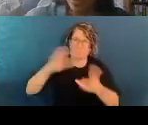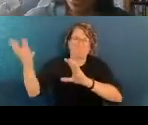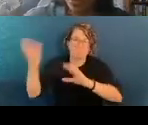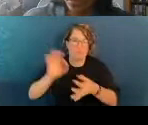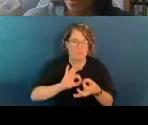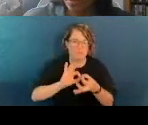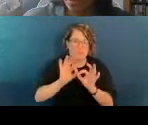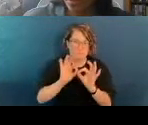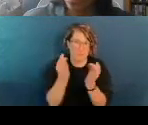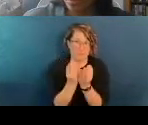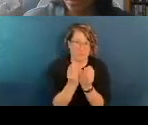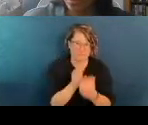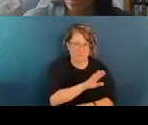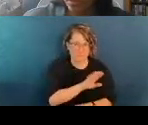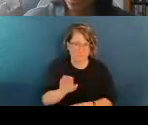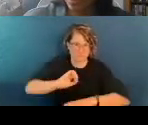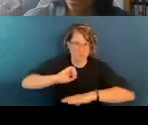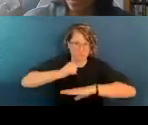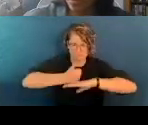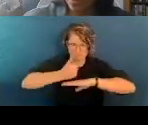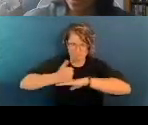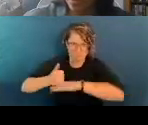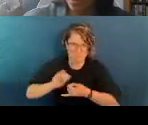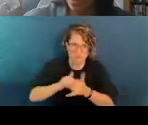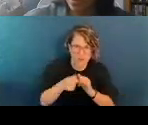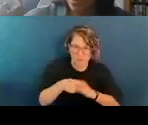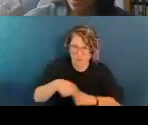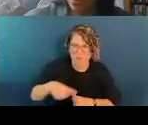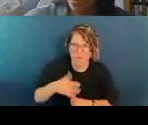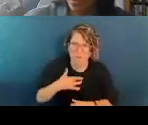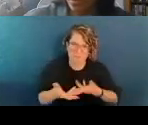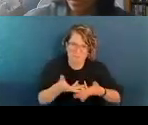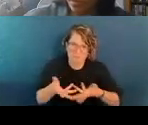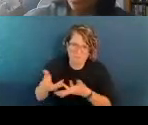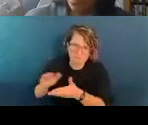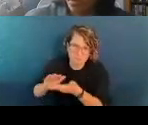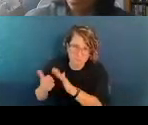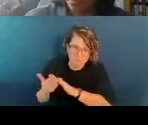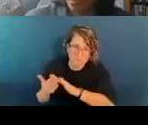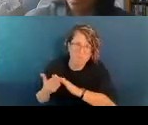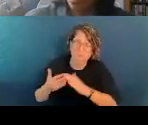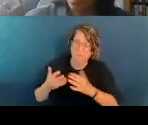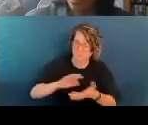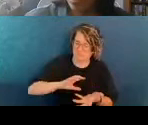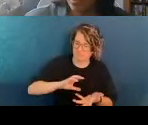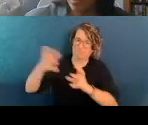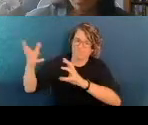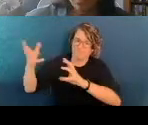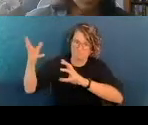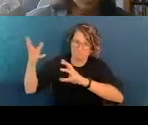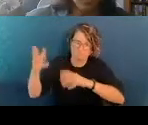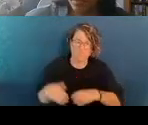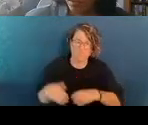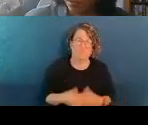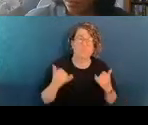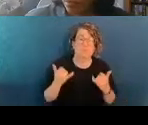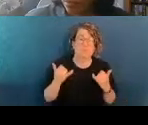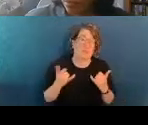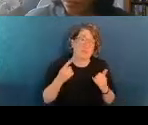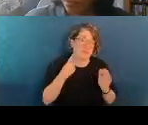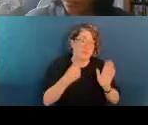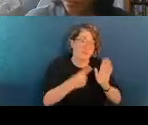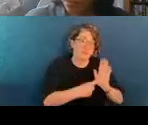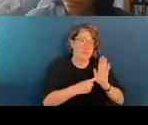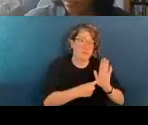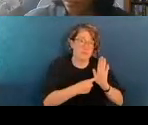of knowing and being. So very fundamental pieces. Some present-day examples include inequitable